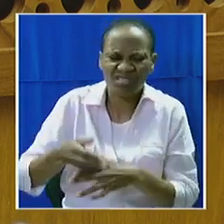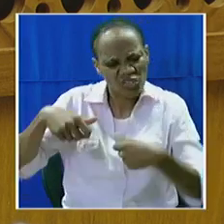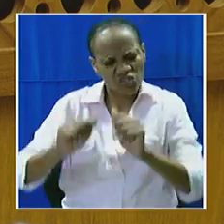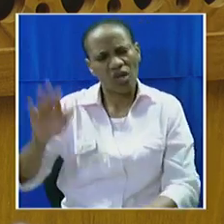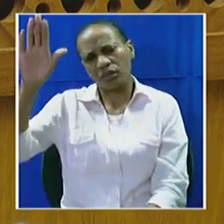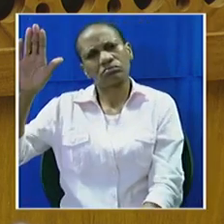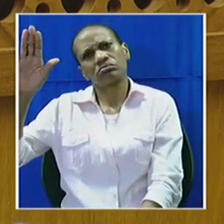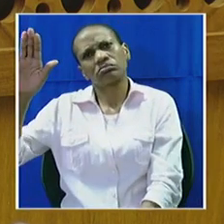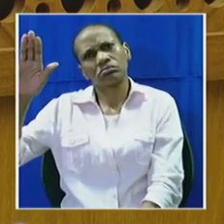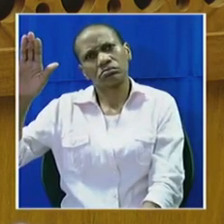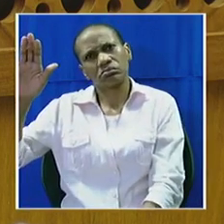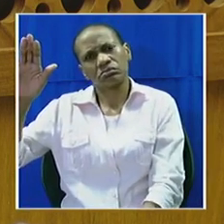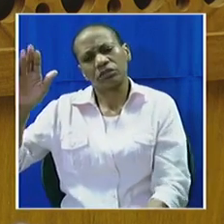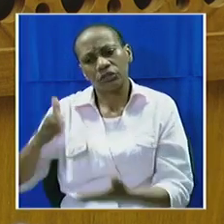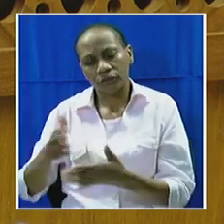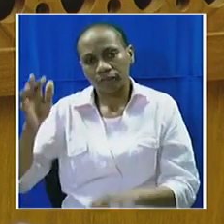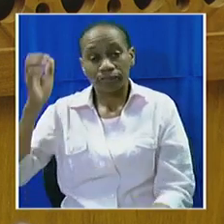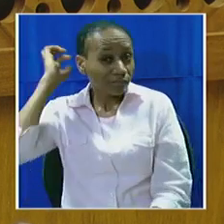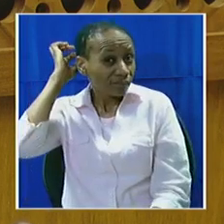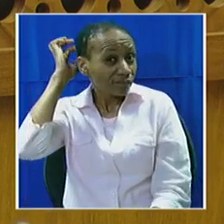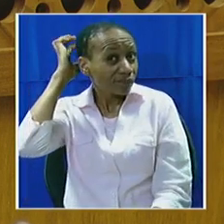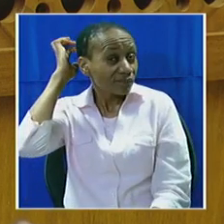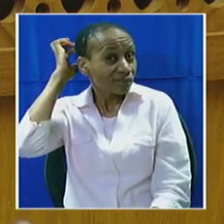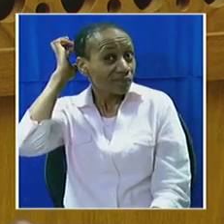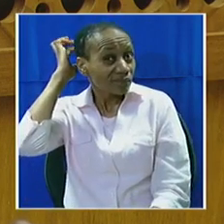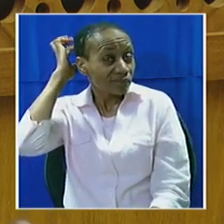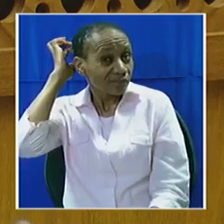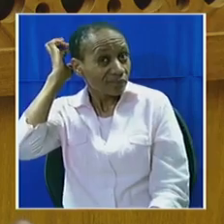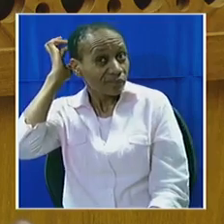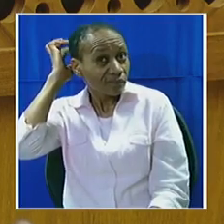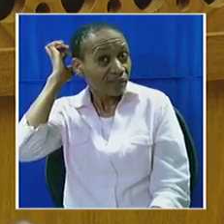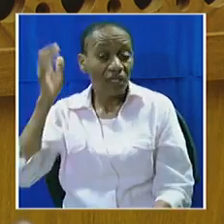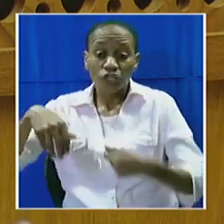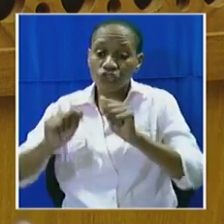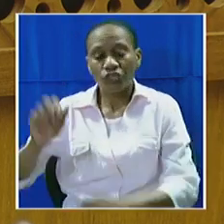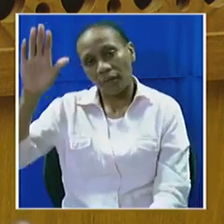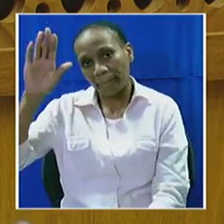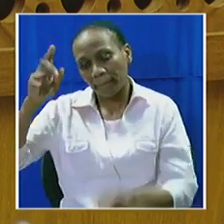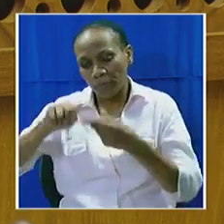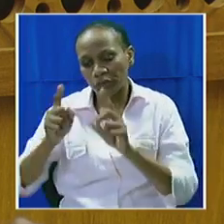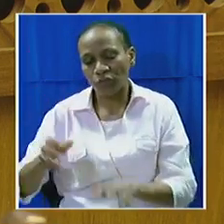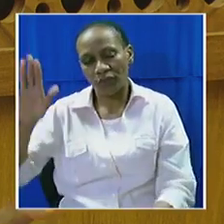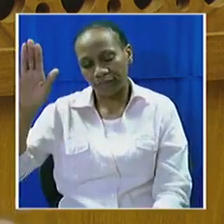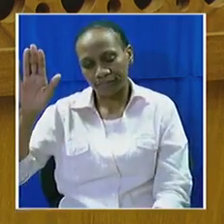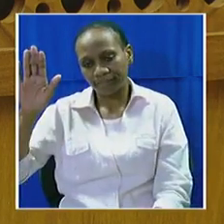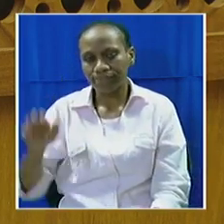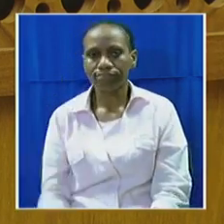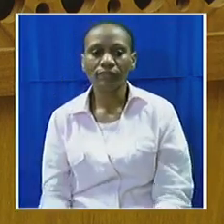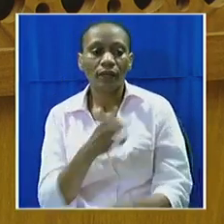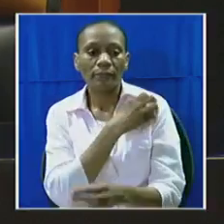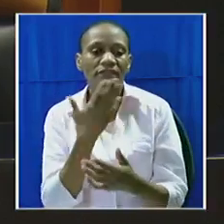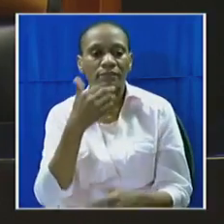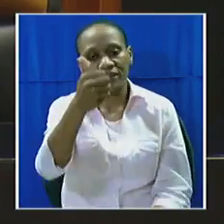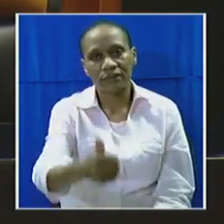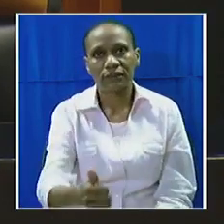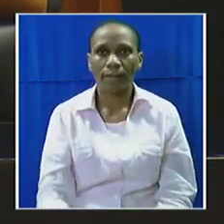to relevant common solutions, to participate in training offered by the Honourable SADC. Minister, will you just take a seat, please?